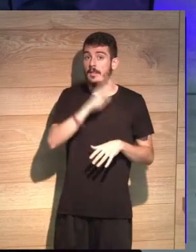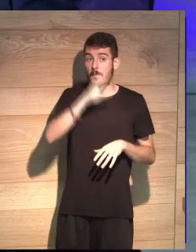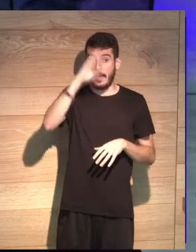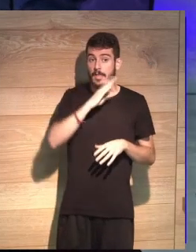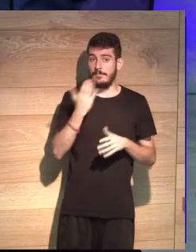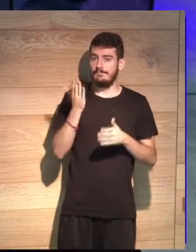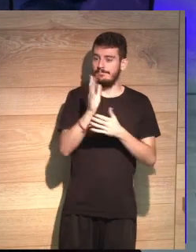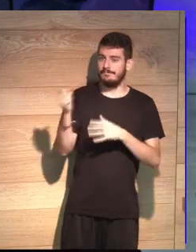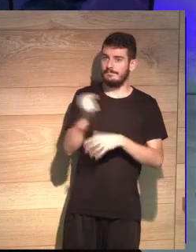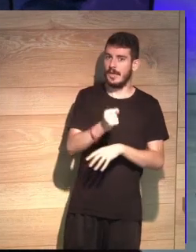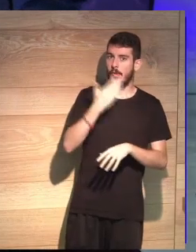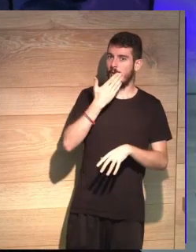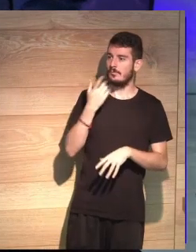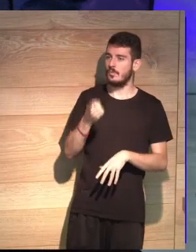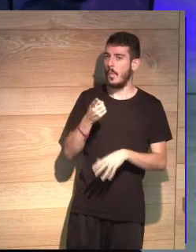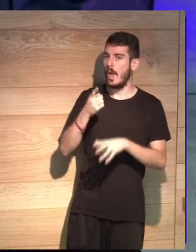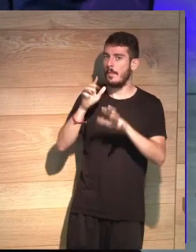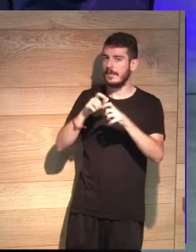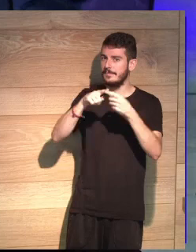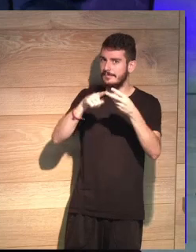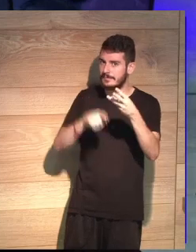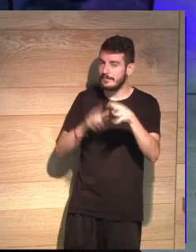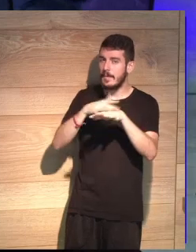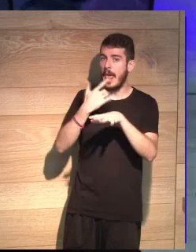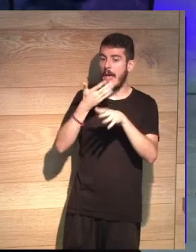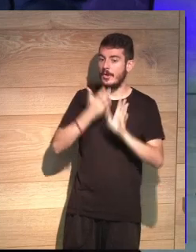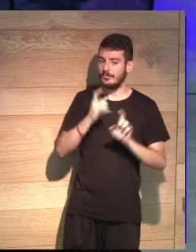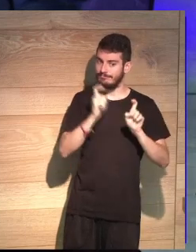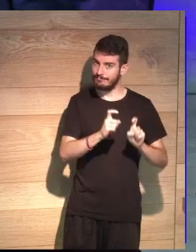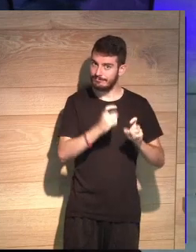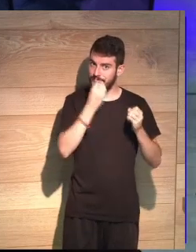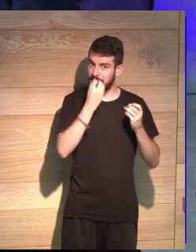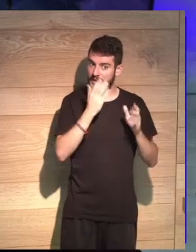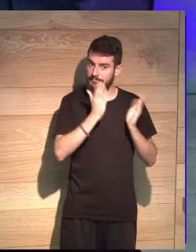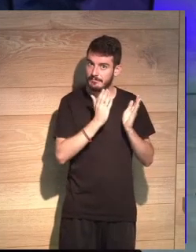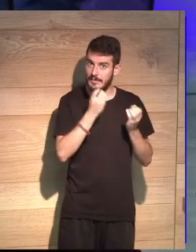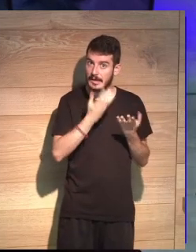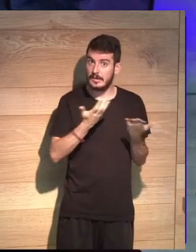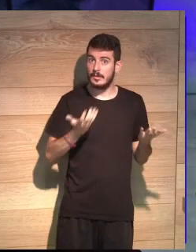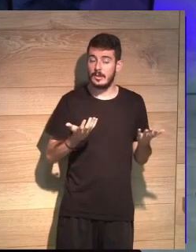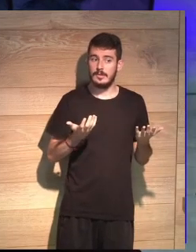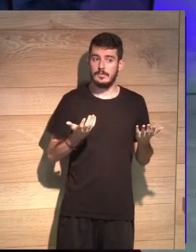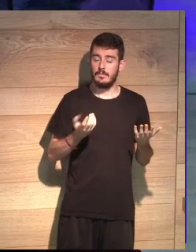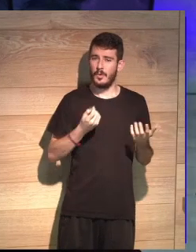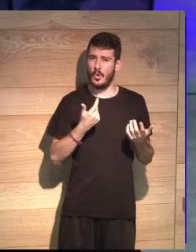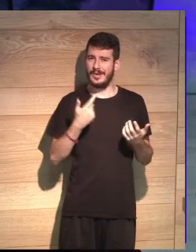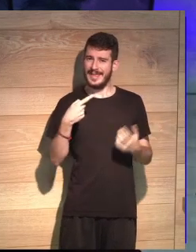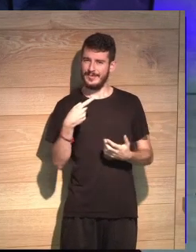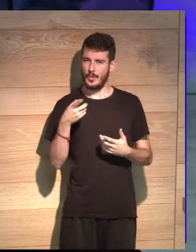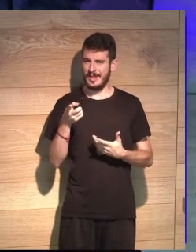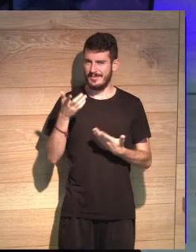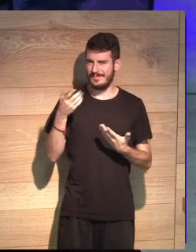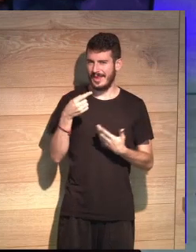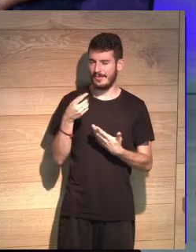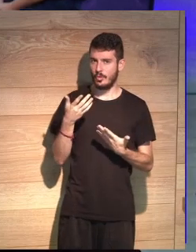about this. So taking parents to the school and saying you have to learn this, and this in order to educate